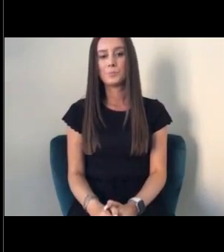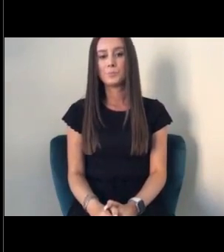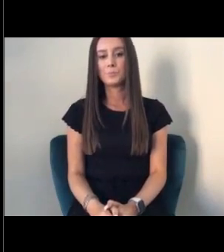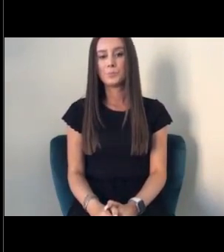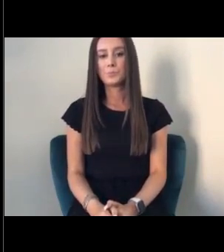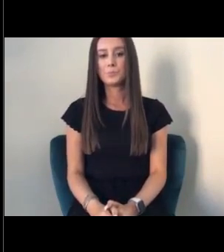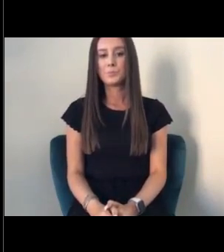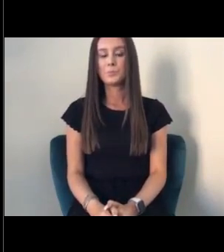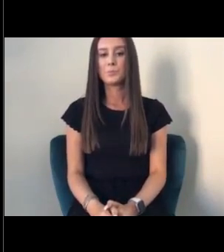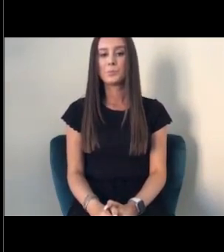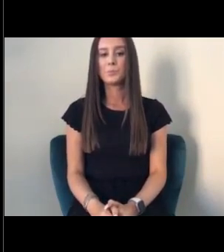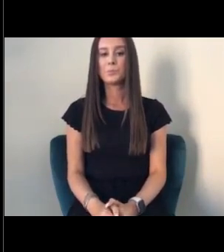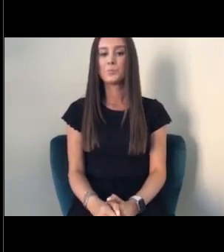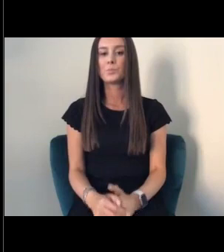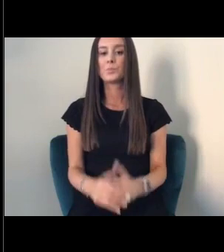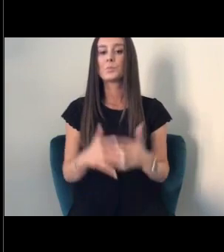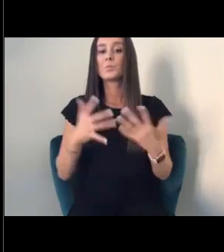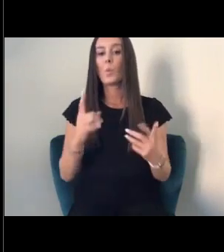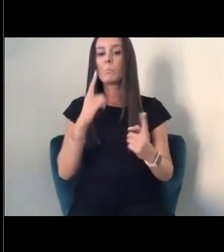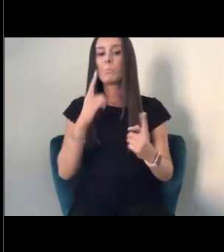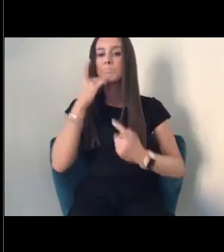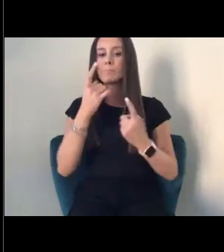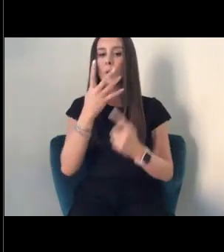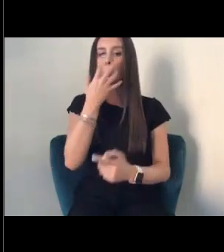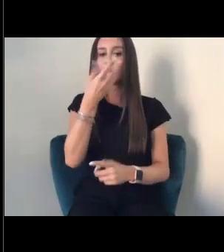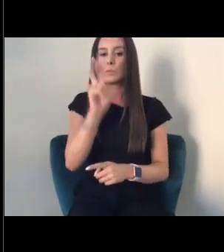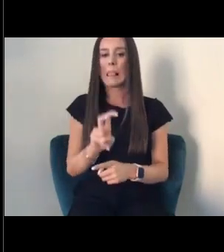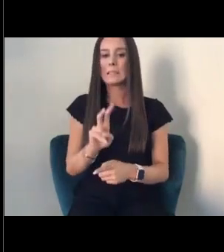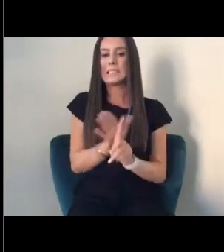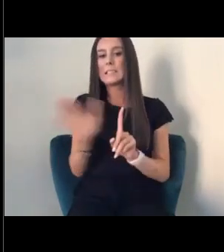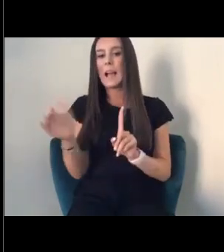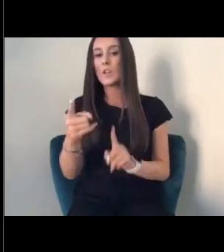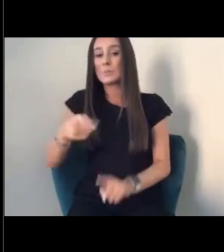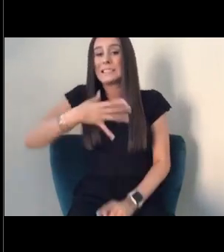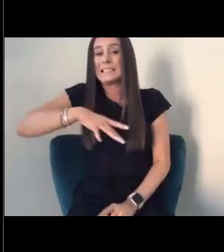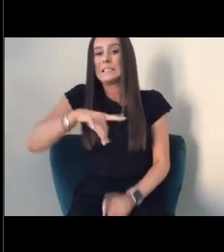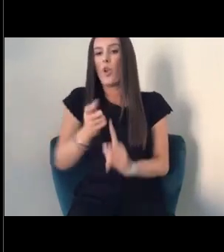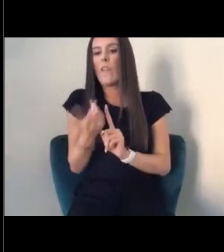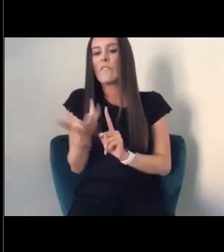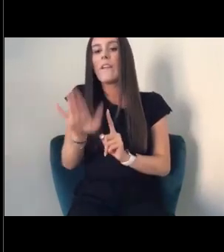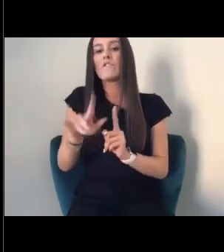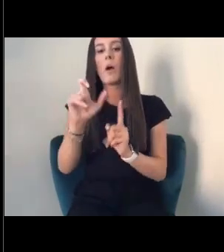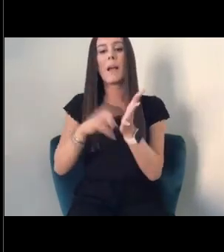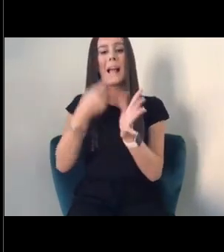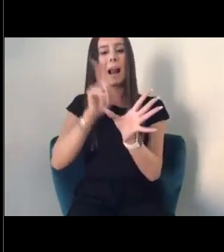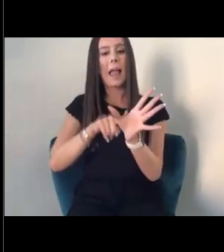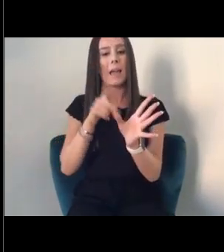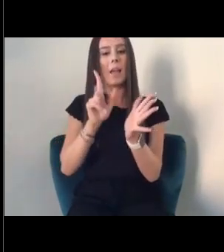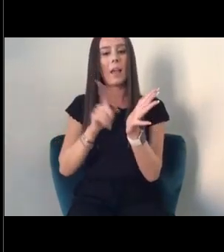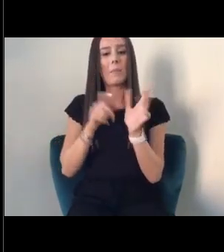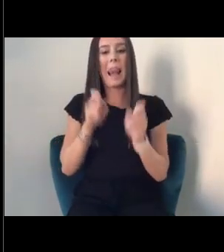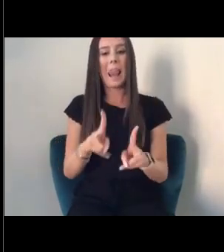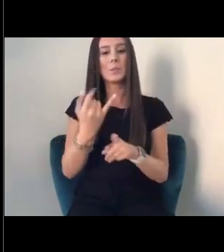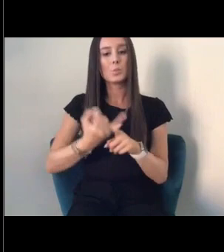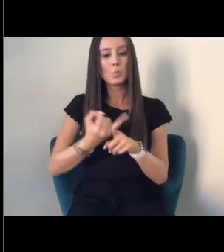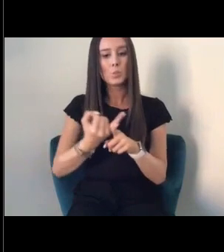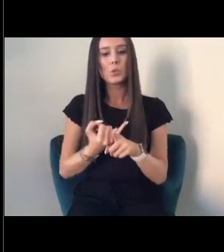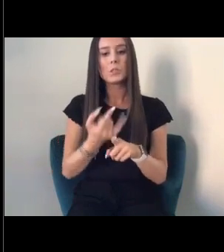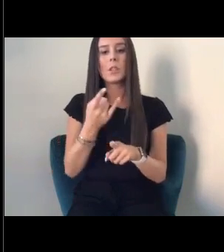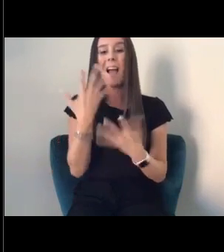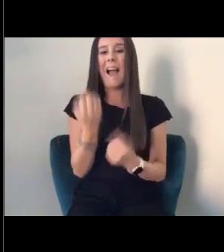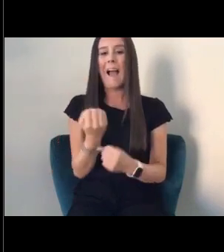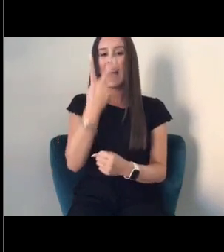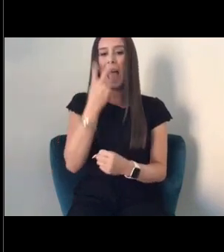So due to utility diversions required within Clay Lane Wood, the ancient woodland compensation in this area will